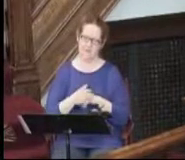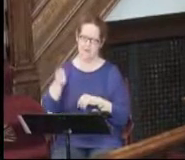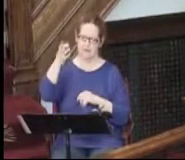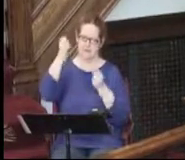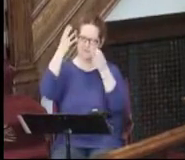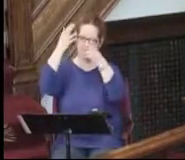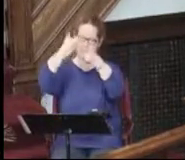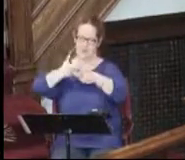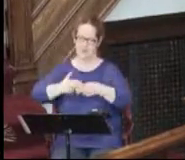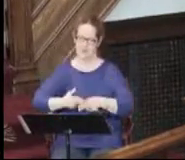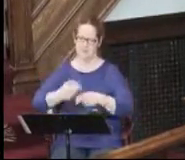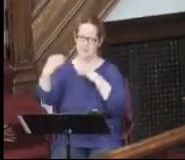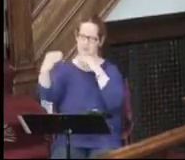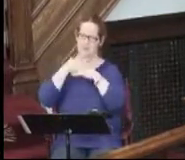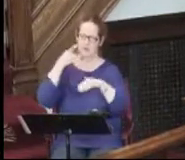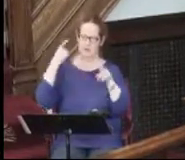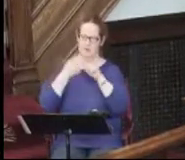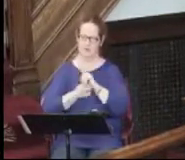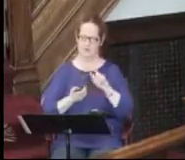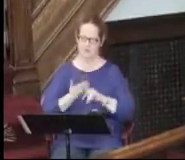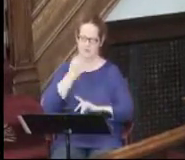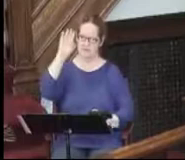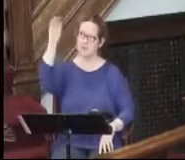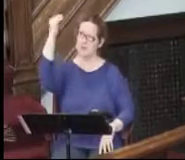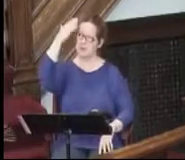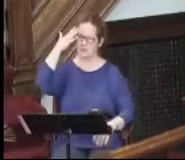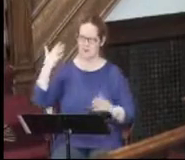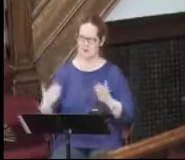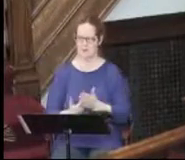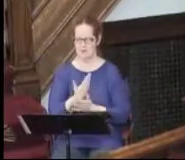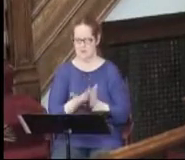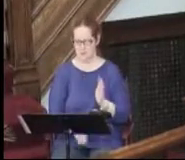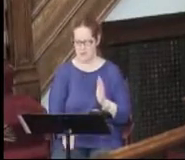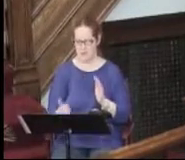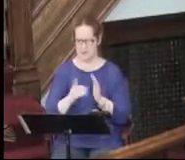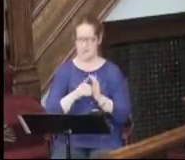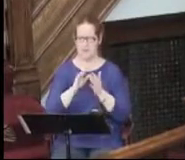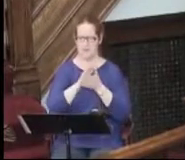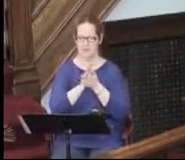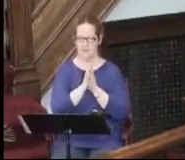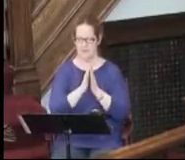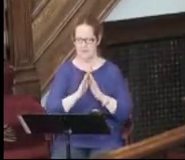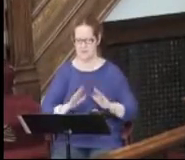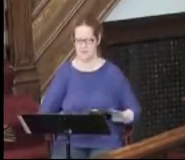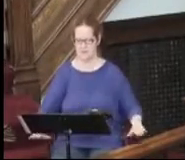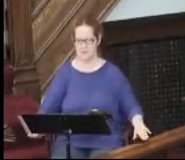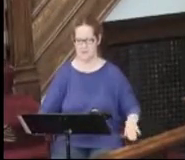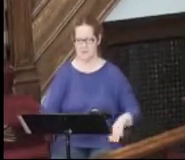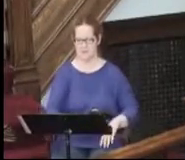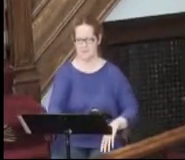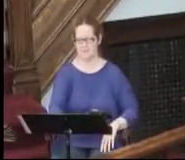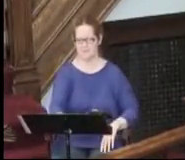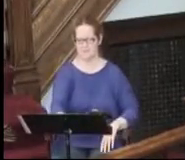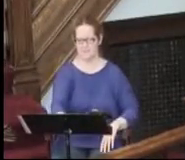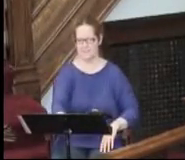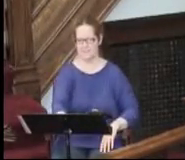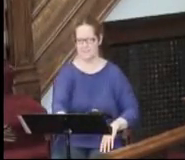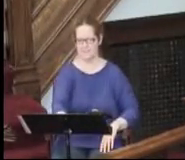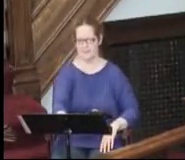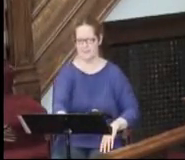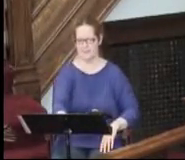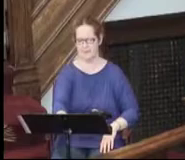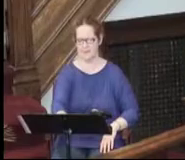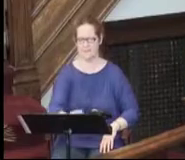God of many names, you transform us by grace and renew us in peace.